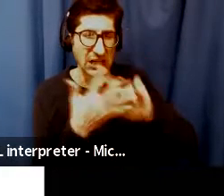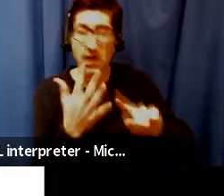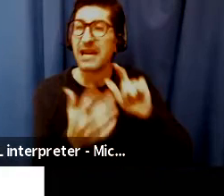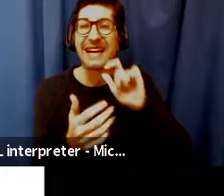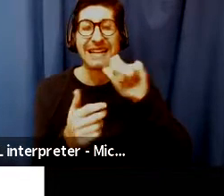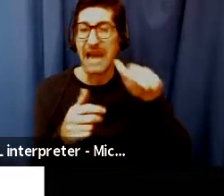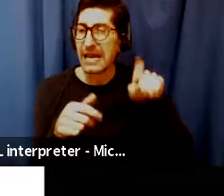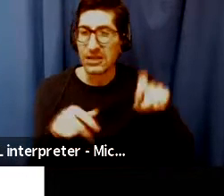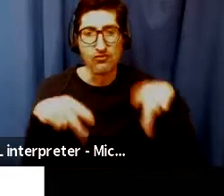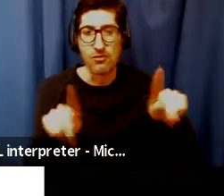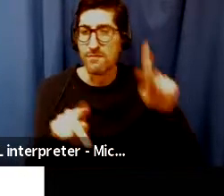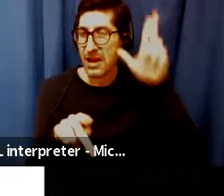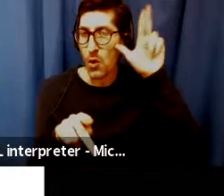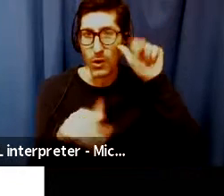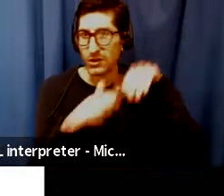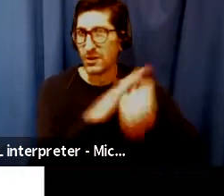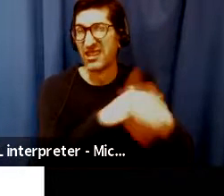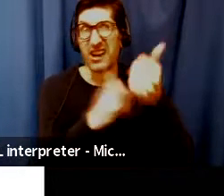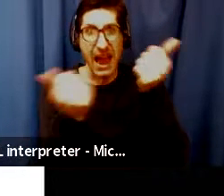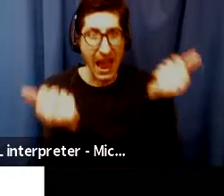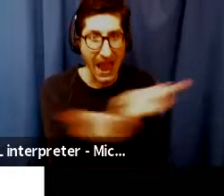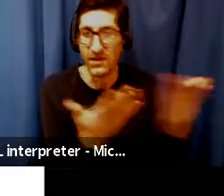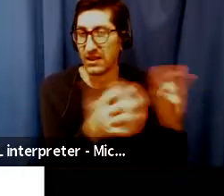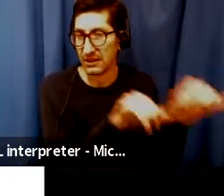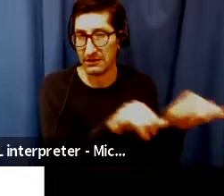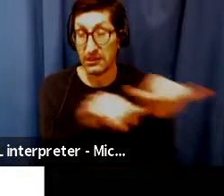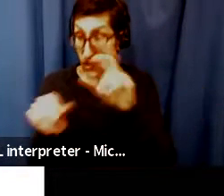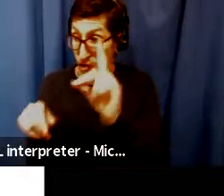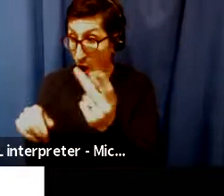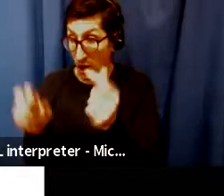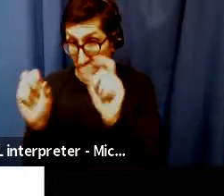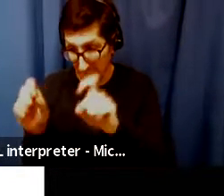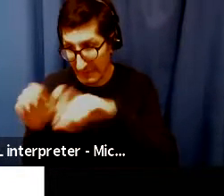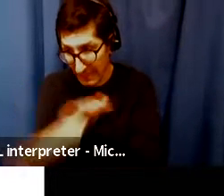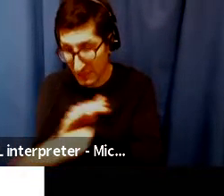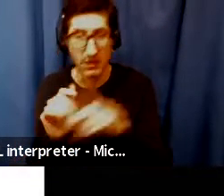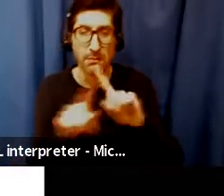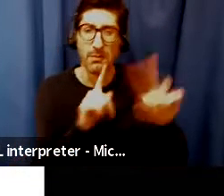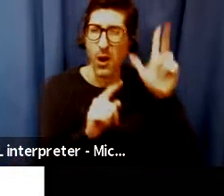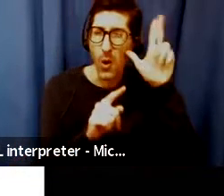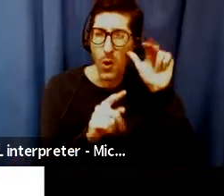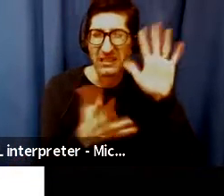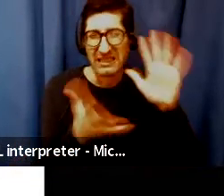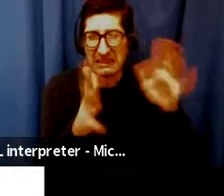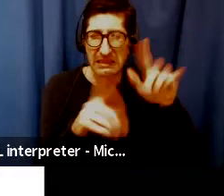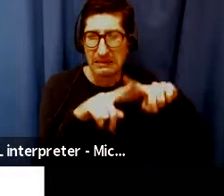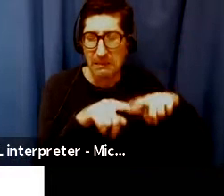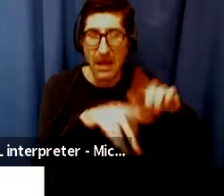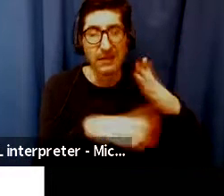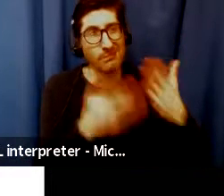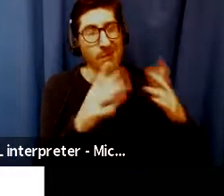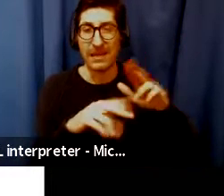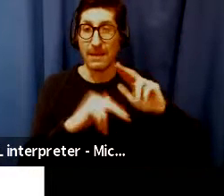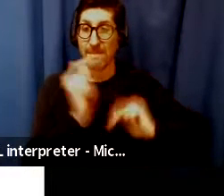animal, that you have to allow a dog. It could depend on the size of the facility,